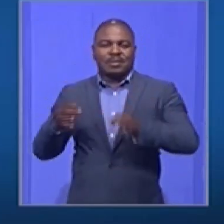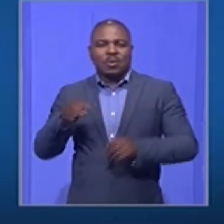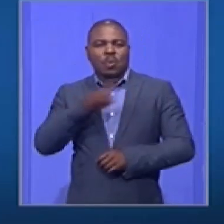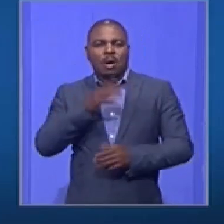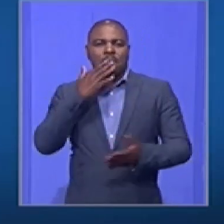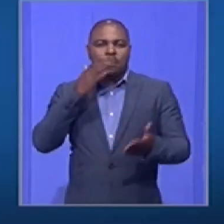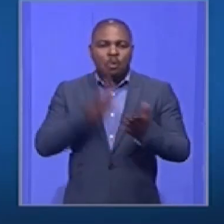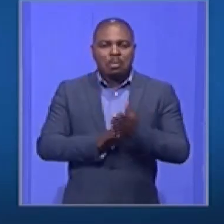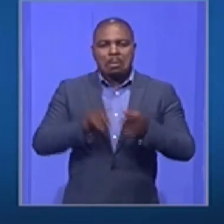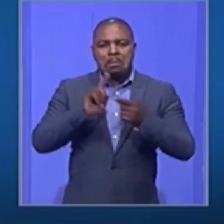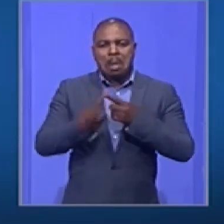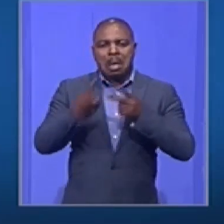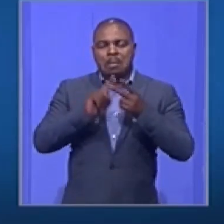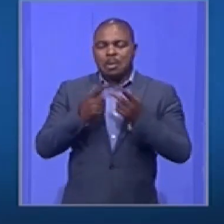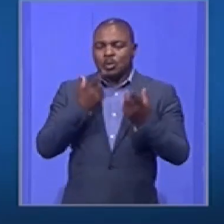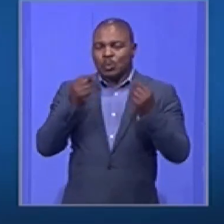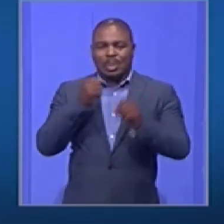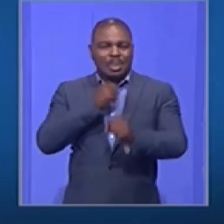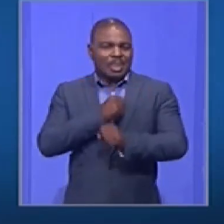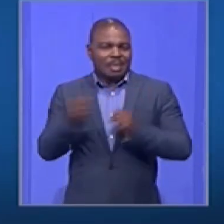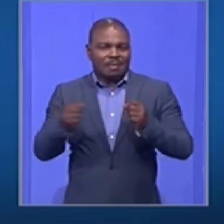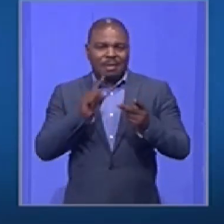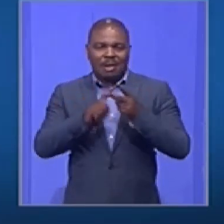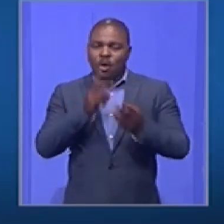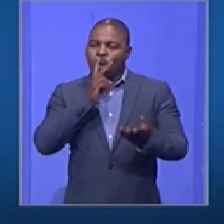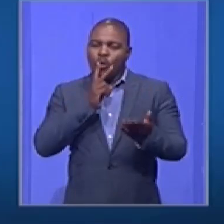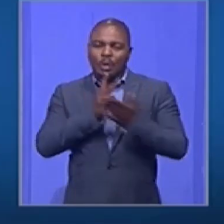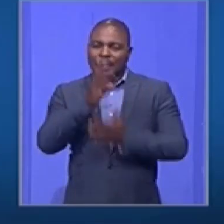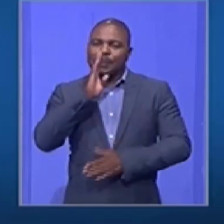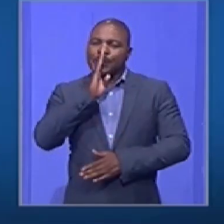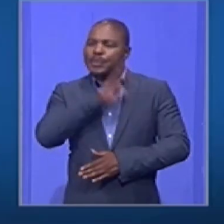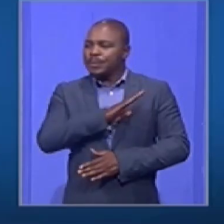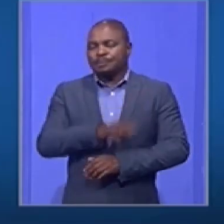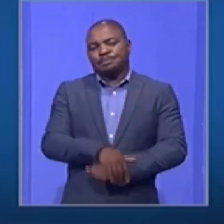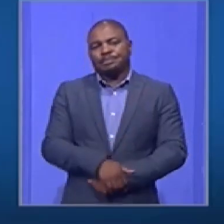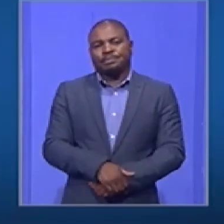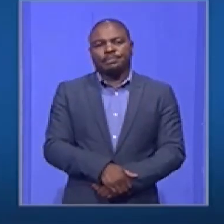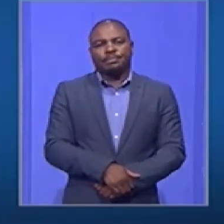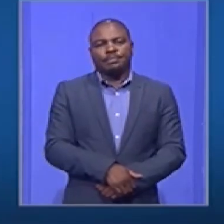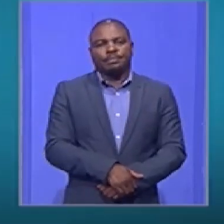setšhaba dilo tse di sa dirweng le nnete e seng gone mo setšhabeng.